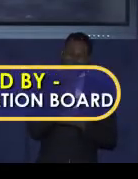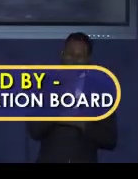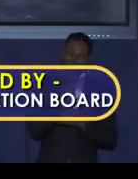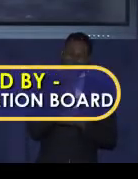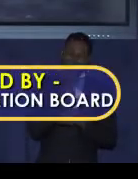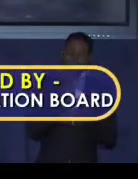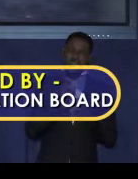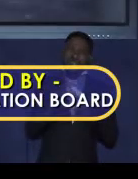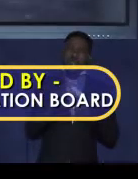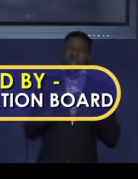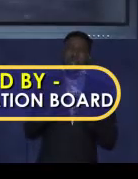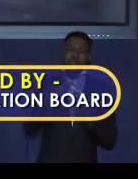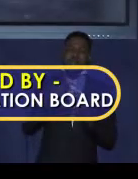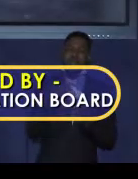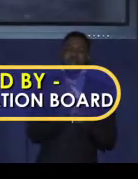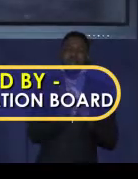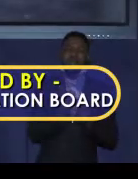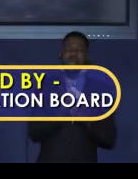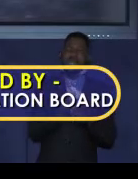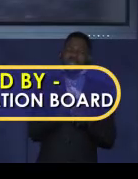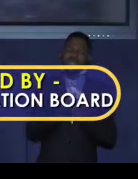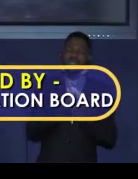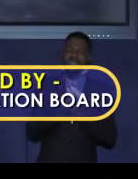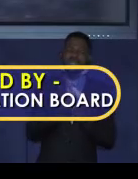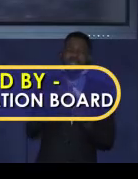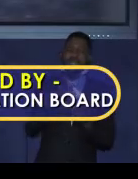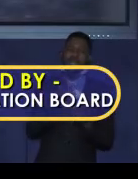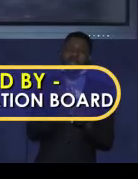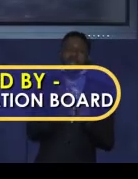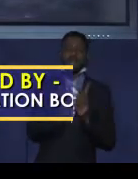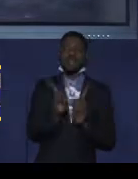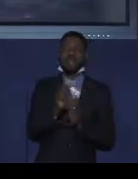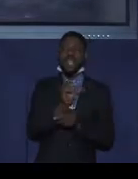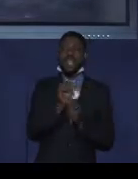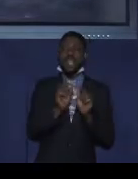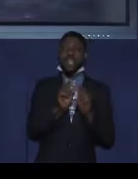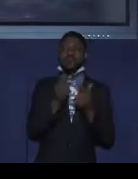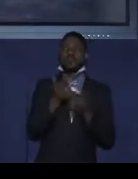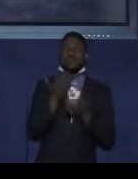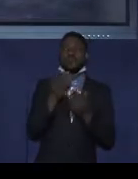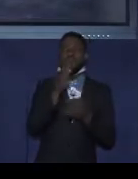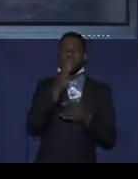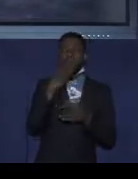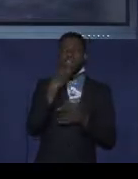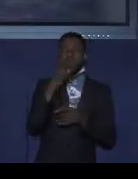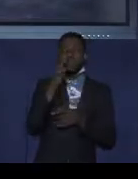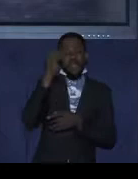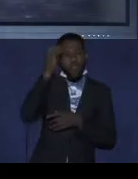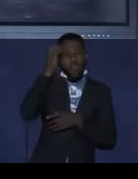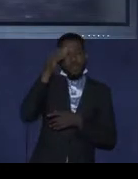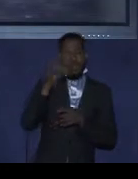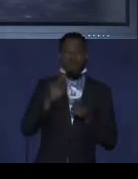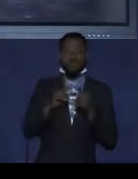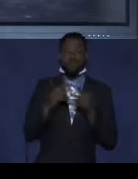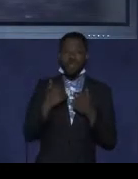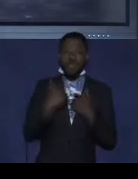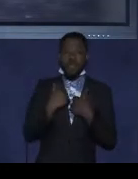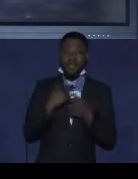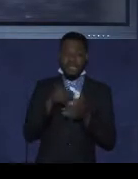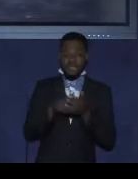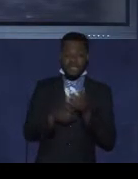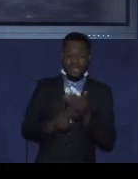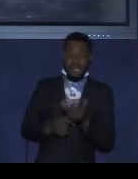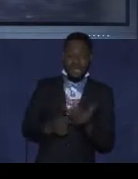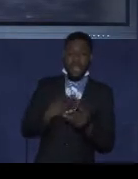selfishness among people. Selfishness among people. A group might be of the opinion that they want to have this